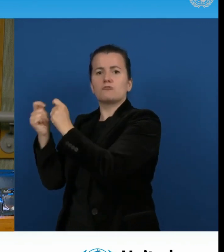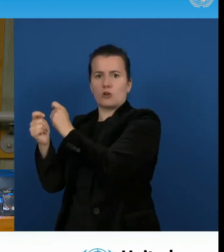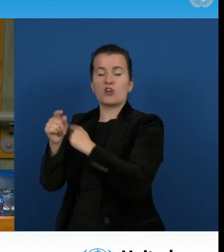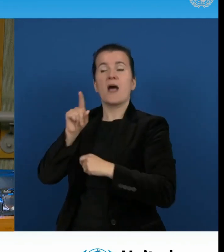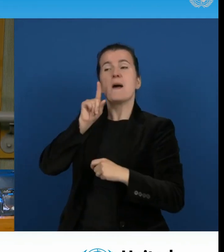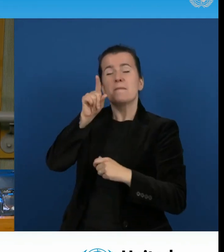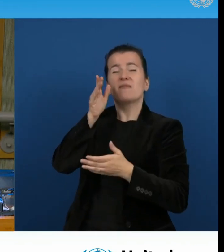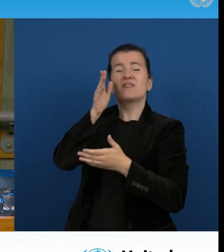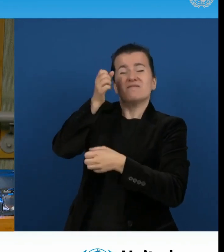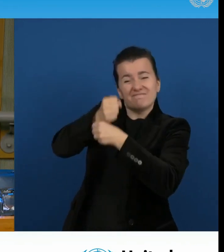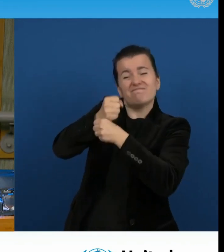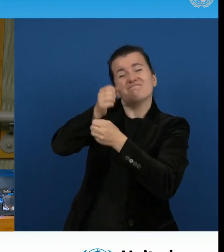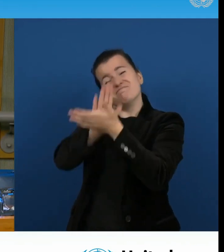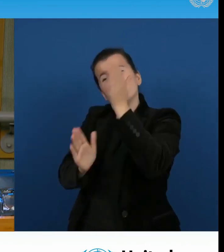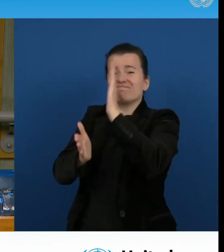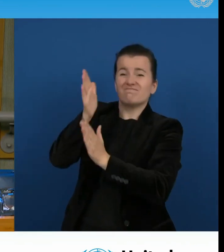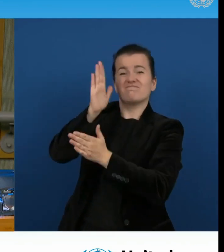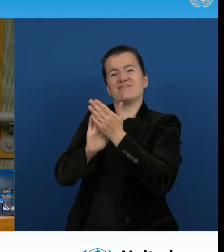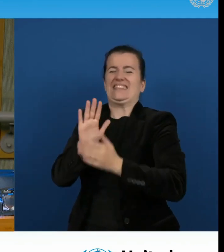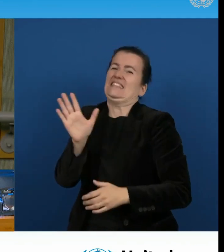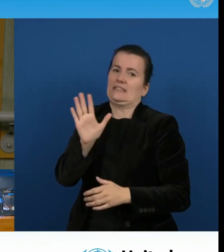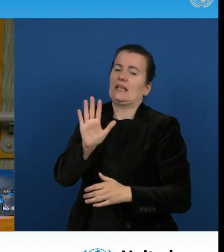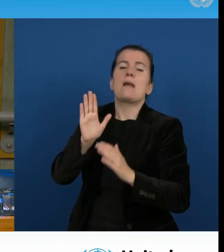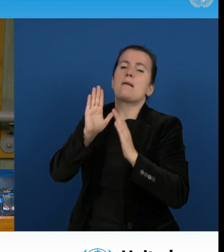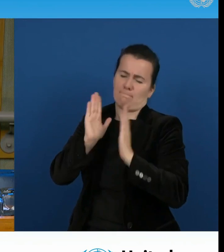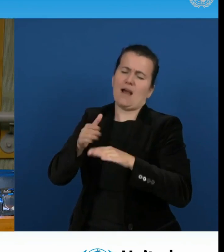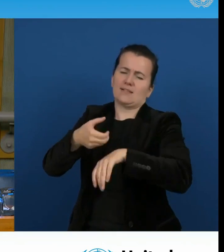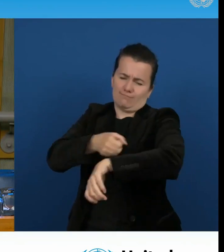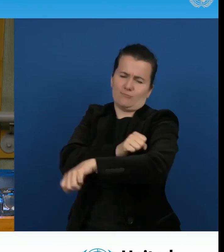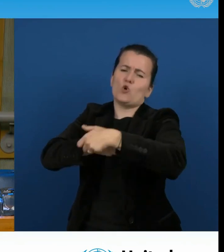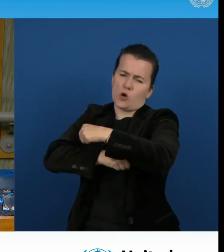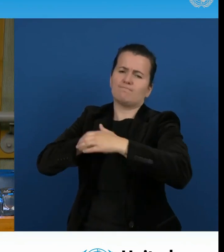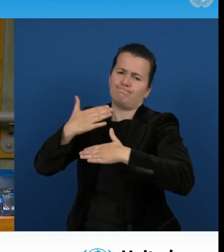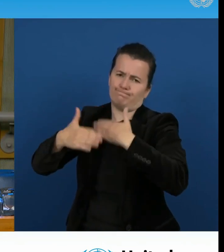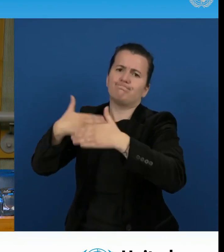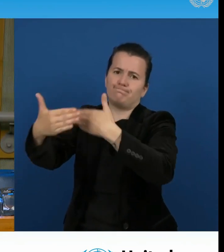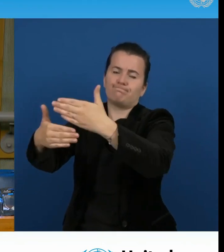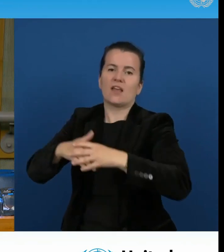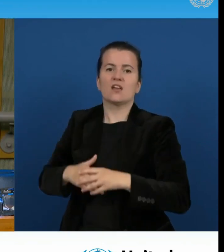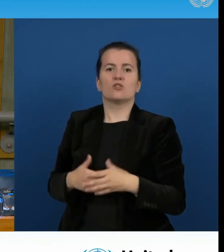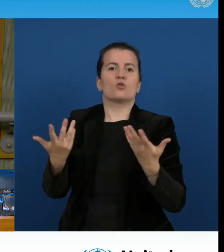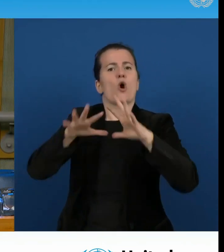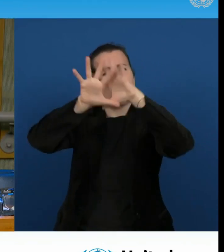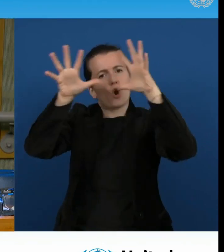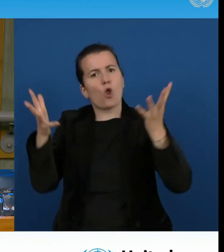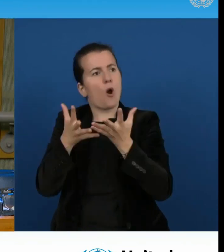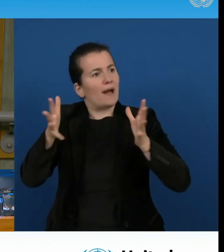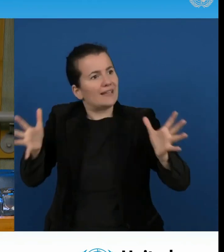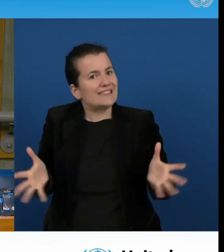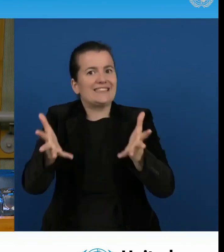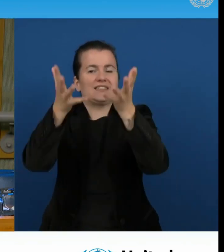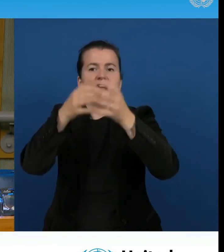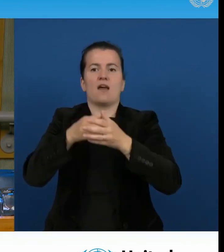ensure that persons with disabilities are fully included in the most relevant global initiatives. The Global Accelerator on Jobs and Social Protection